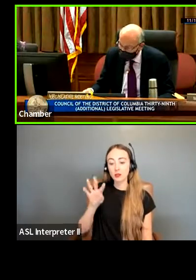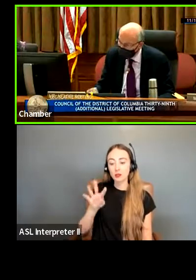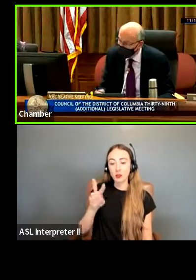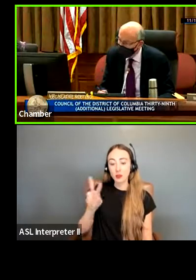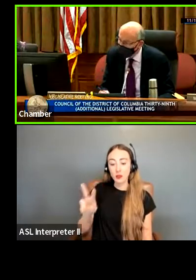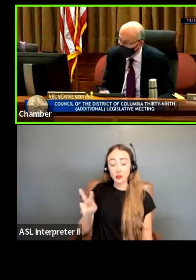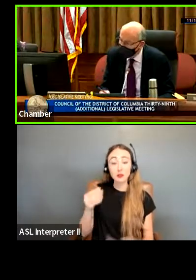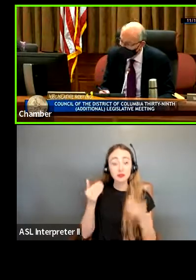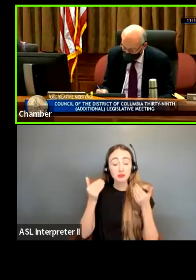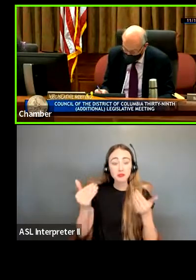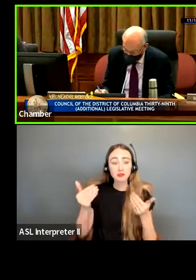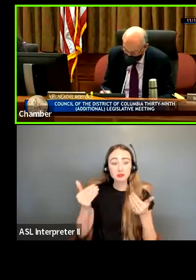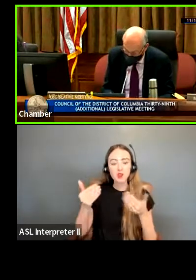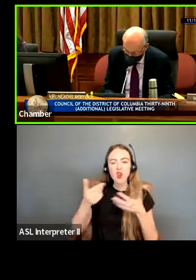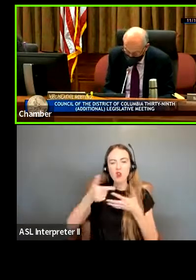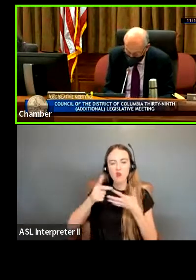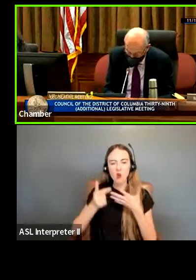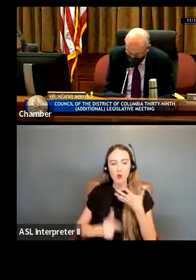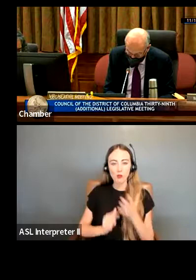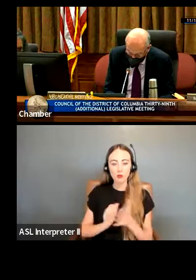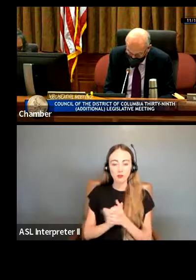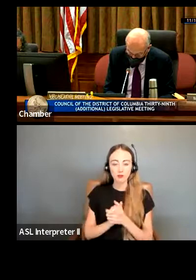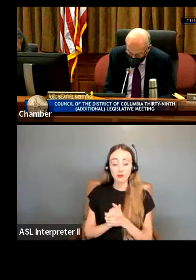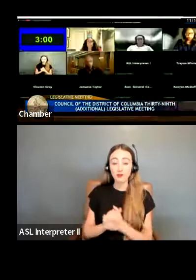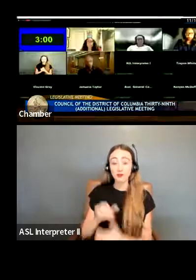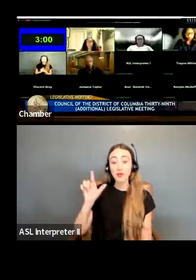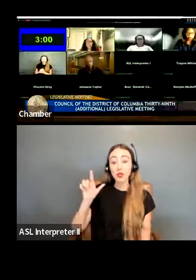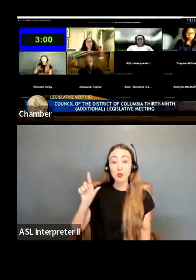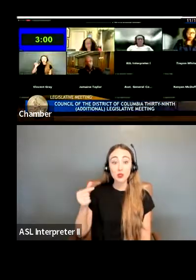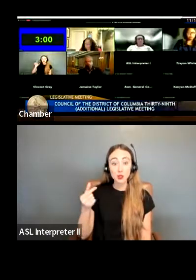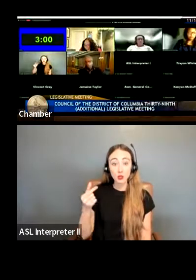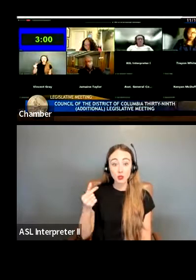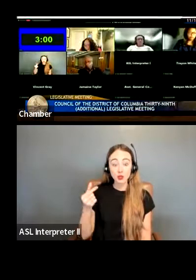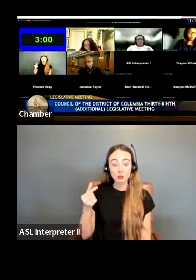24-1042. Madam Secretary, would you please call the roll? Councilmember Lewis George.